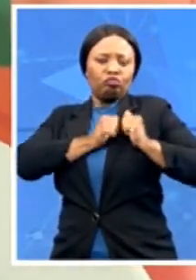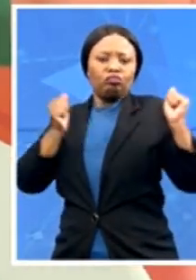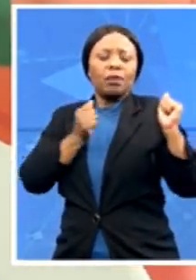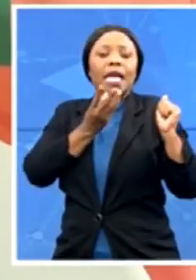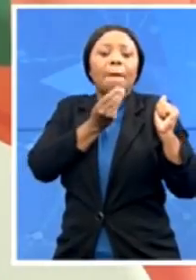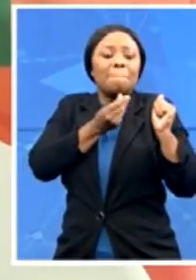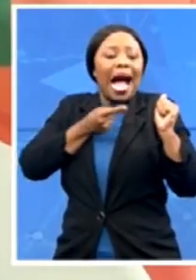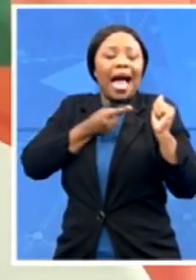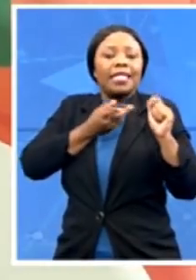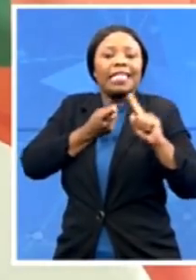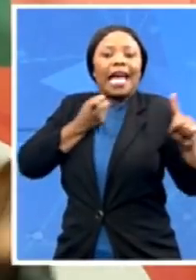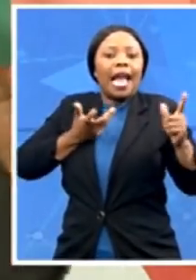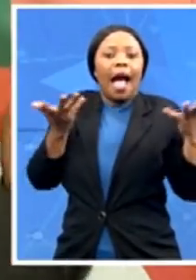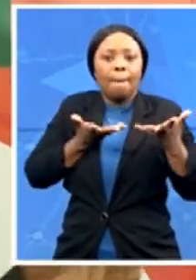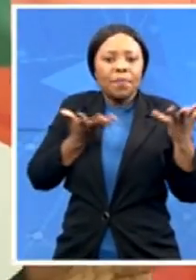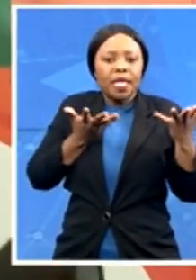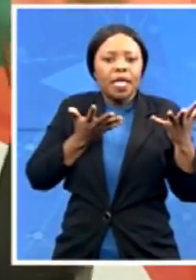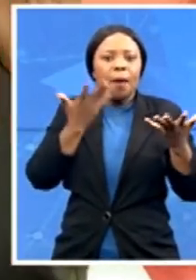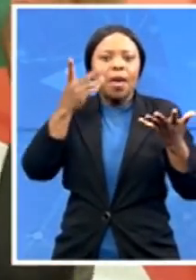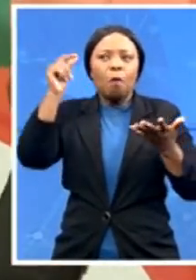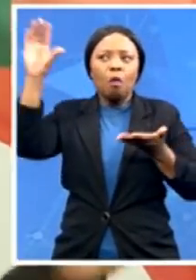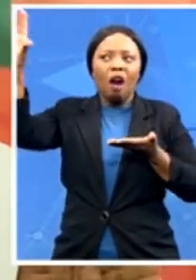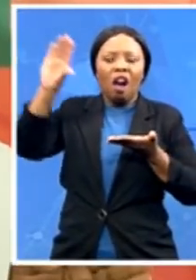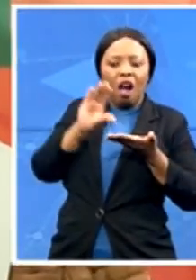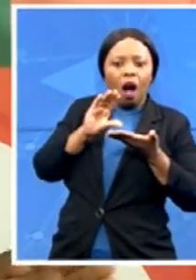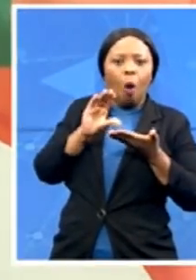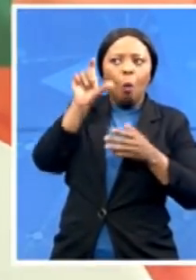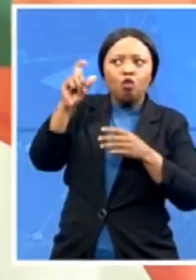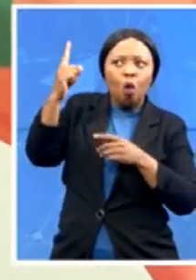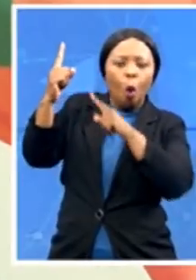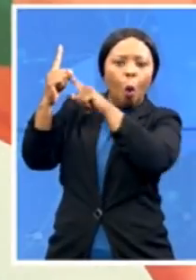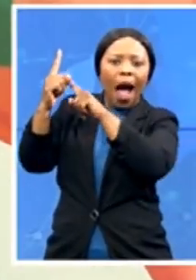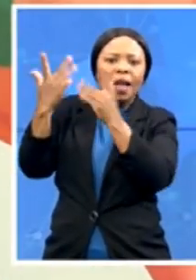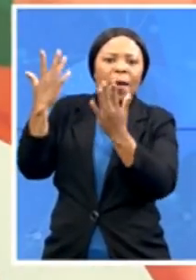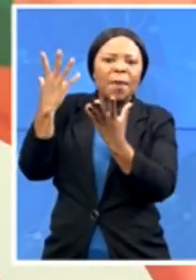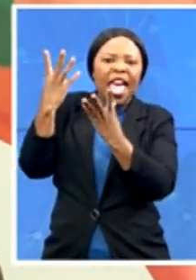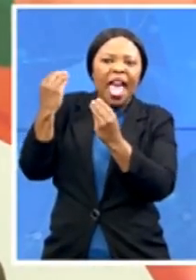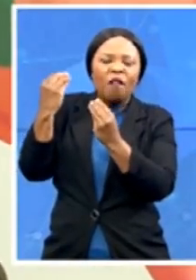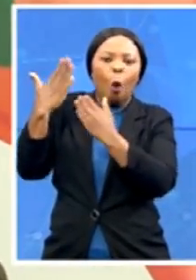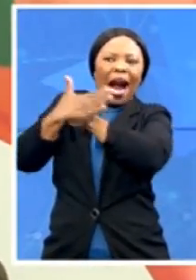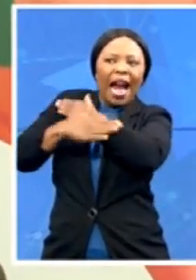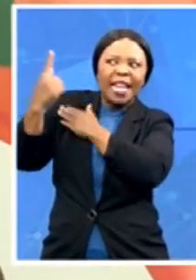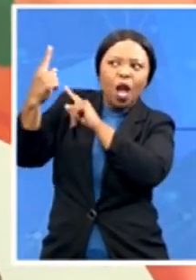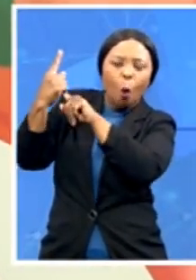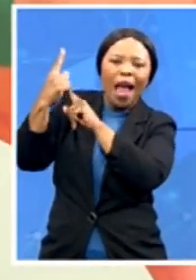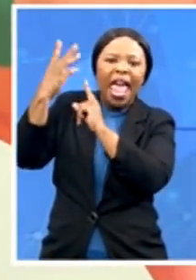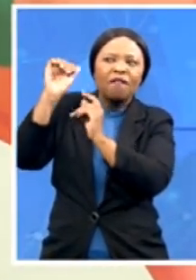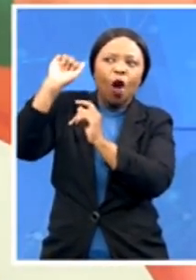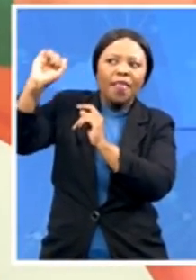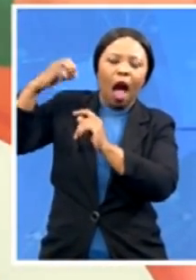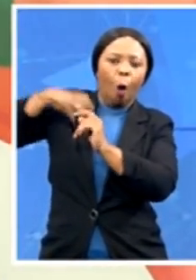ndisifandwa ngumuntu oyiwani one agenda yakho kanye ikhandre thile. Kodwa ke ngoku lo elodabe